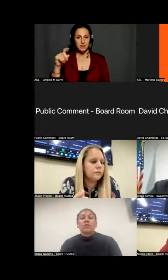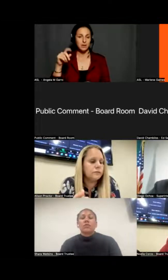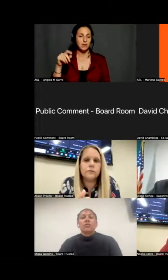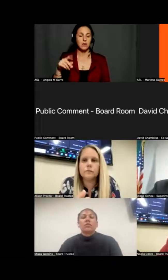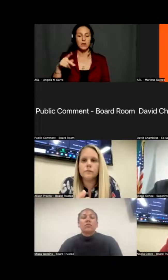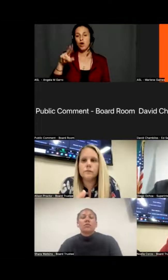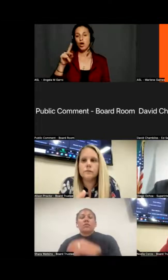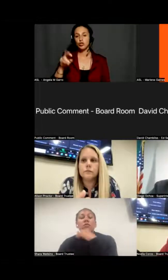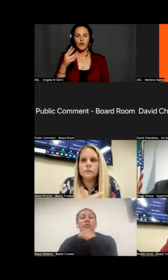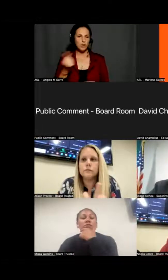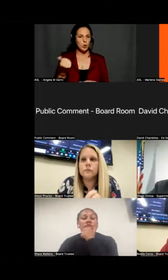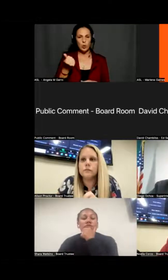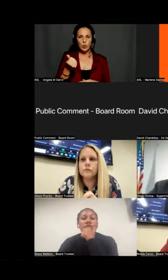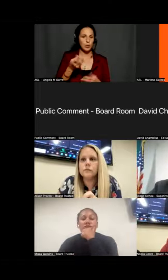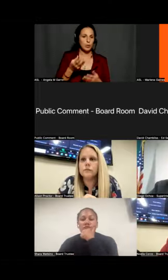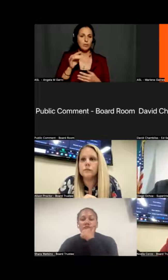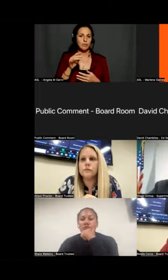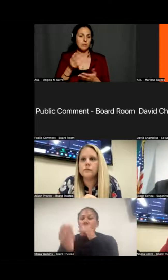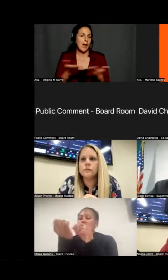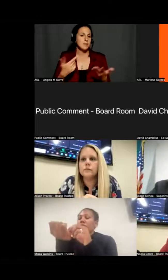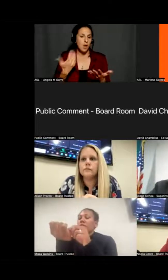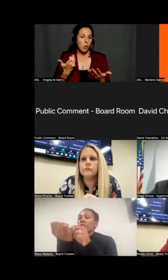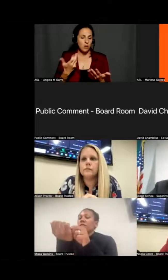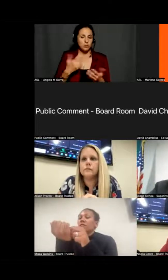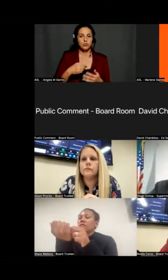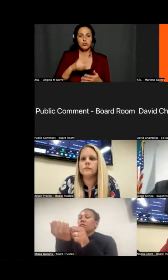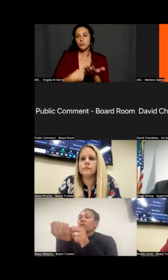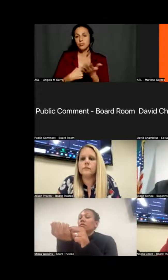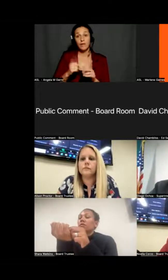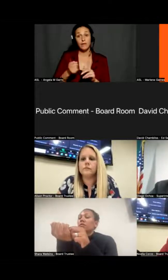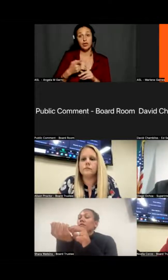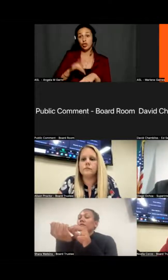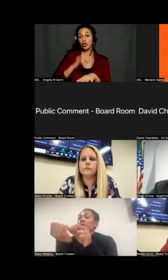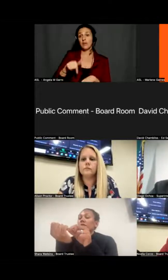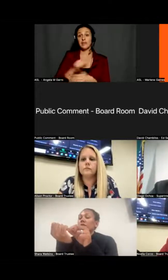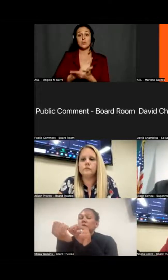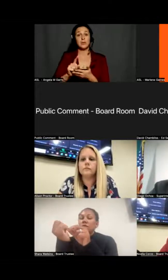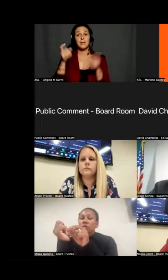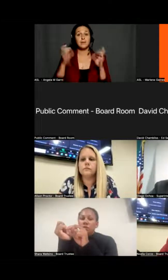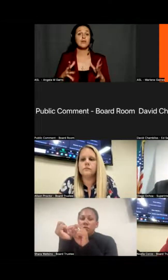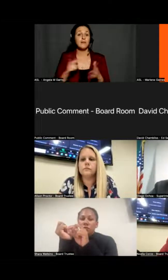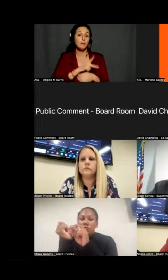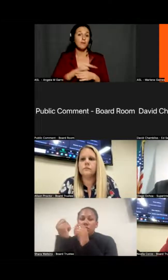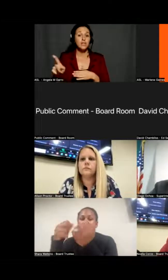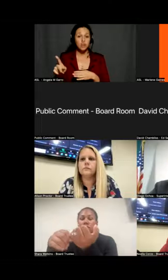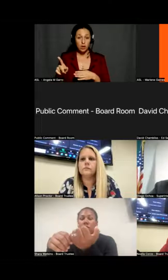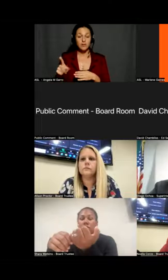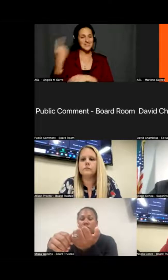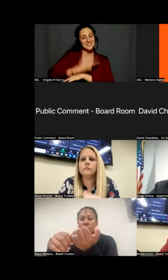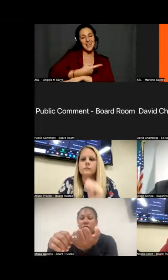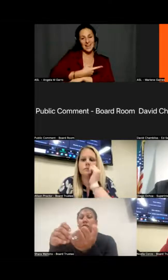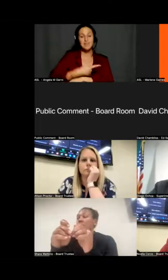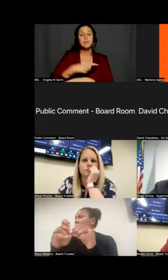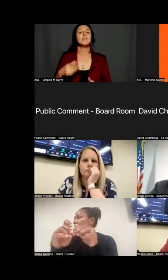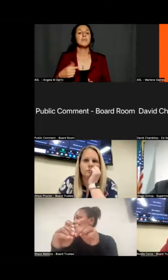of items I want to touch on tonight. The first is earlier this week was Administrative Professionals Day.